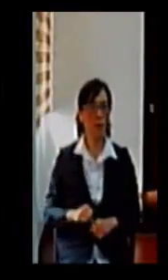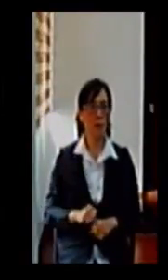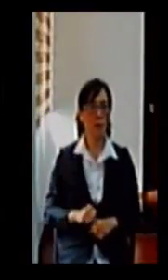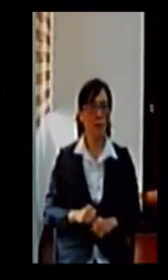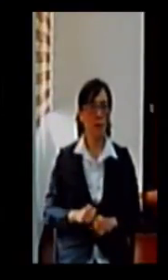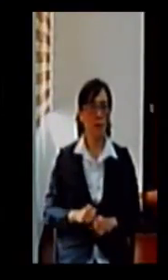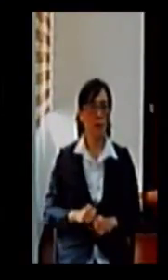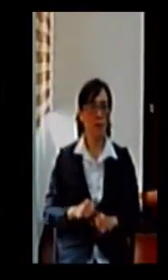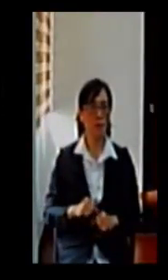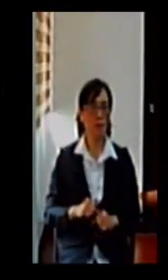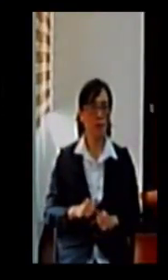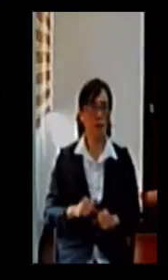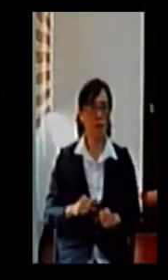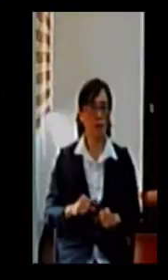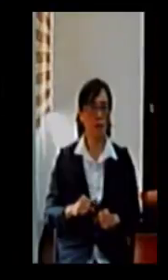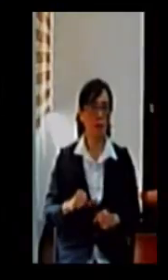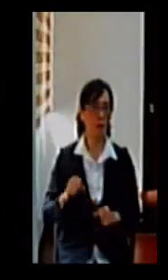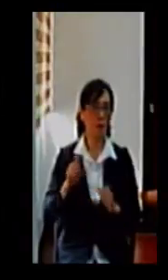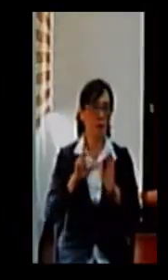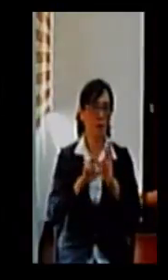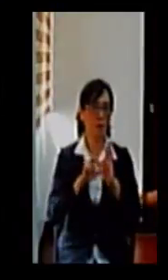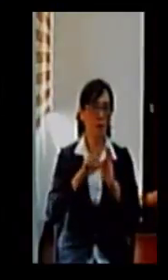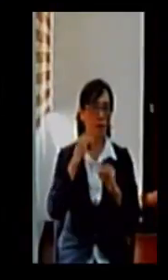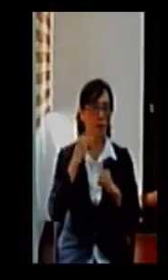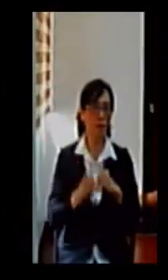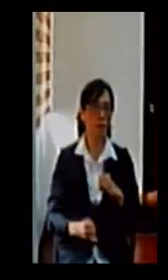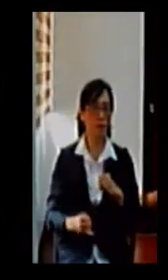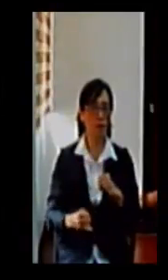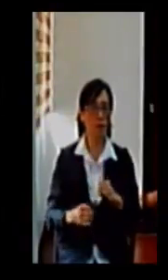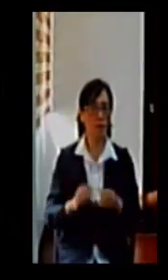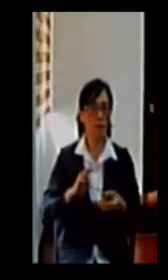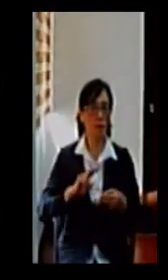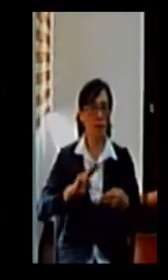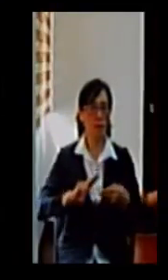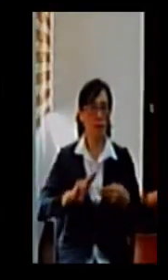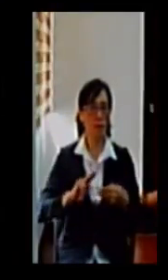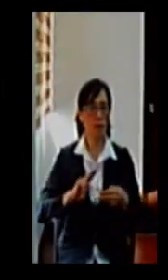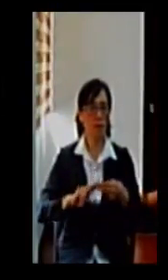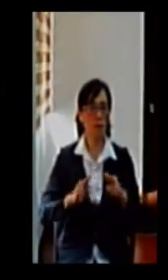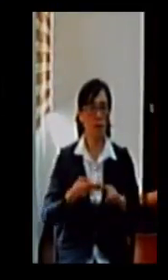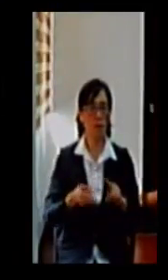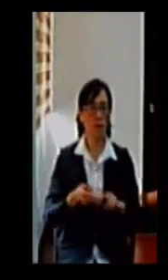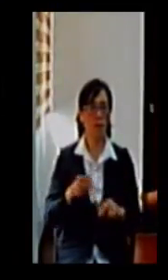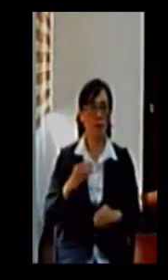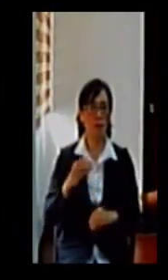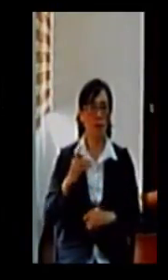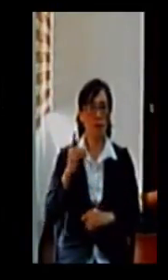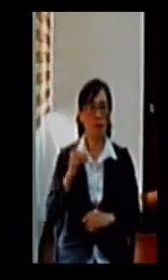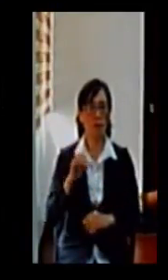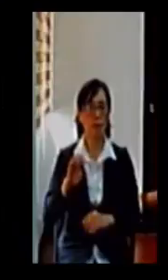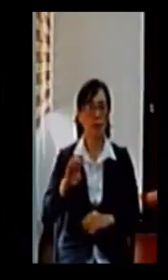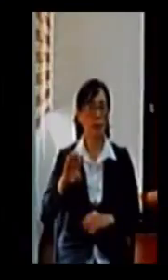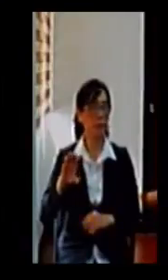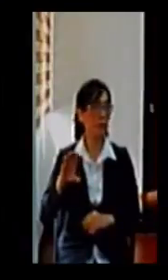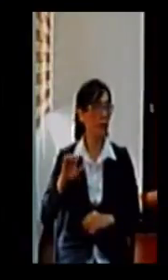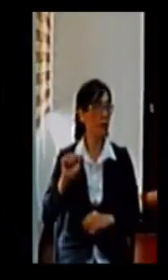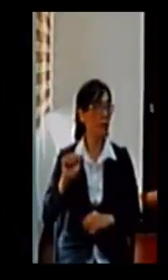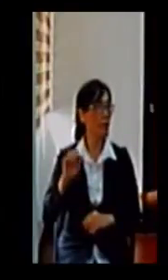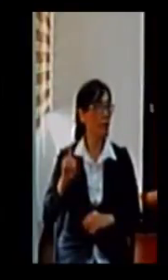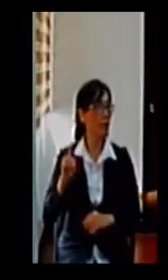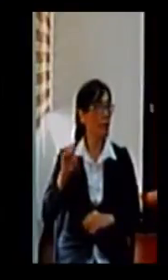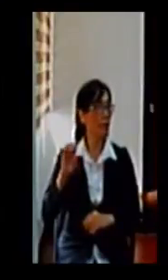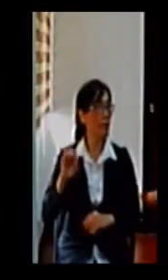this country for the last number of decades. So, you know, deforestation is mainly